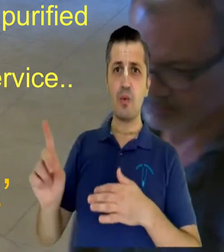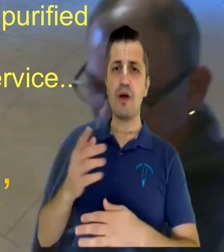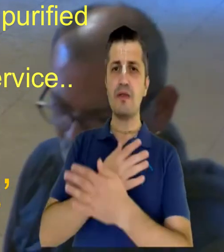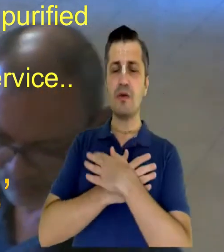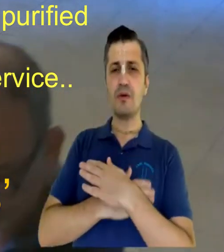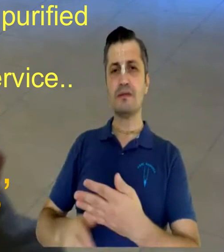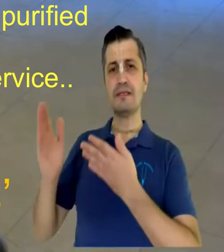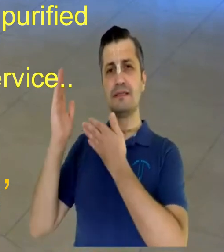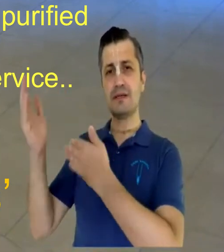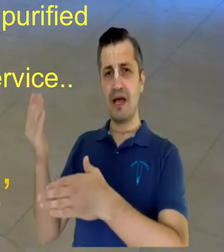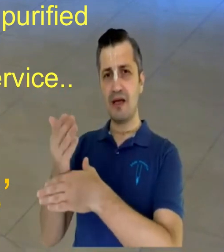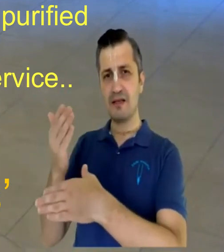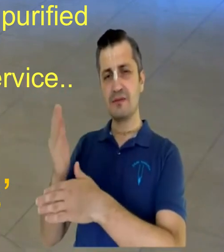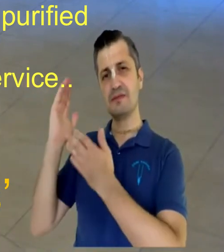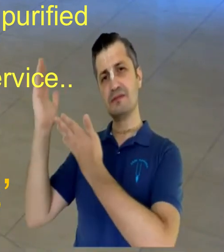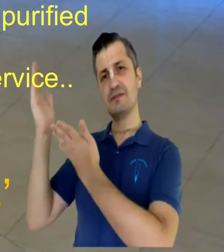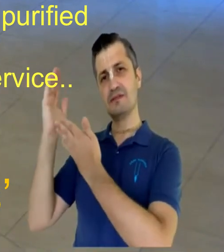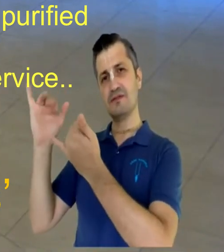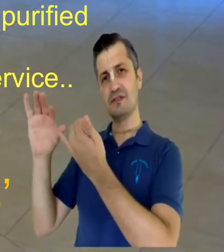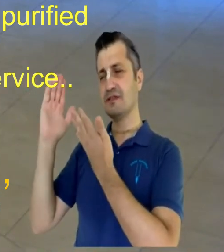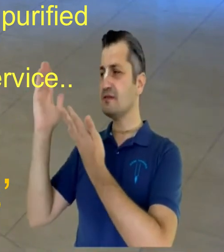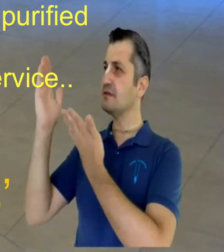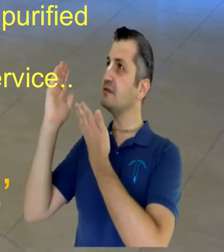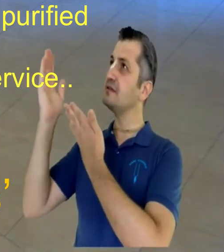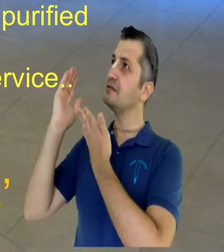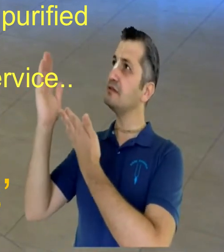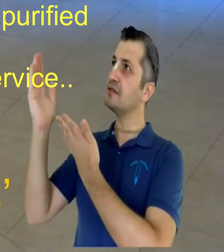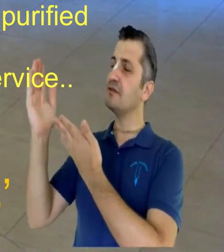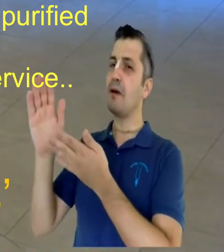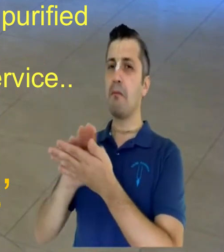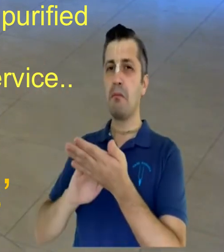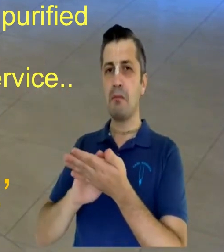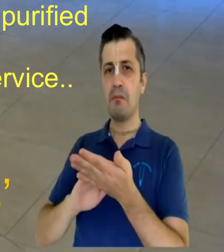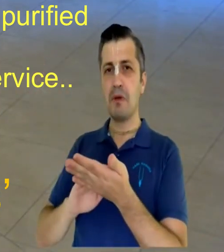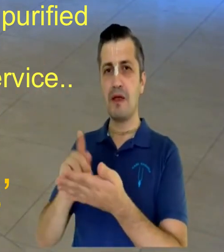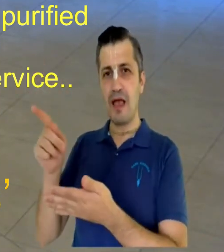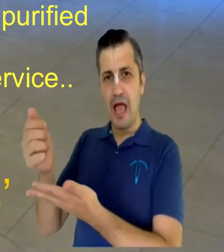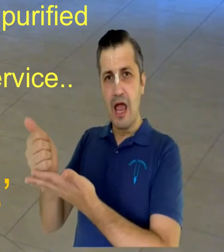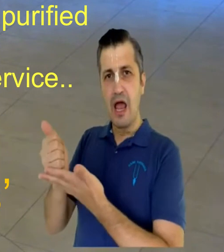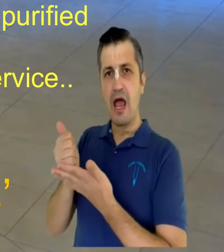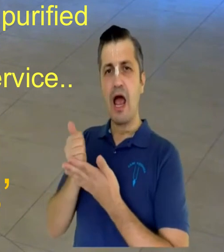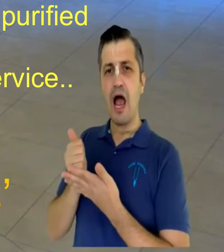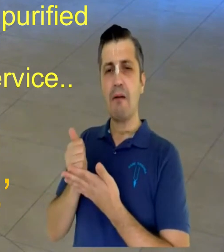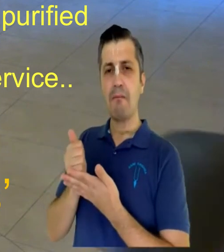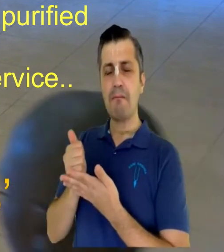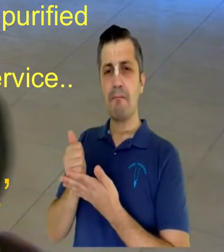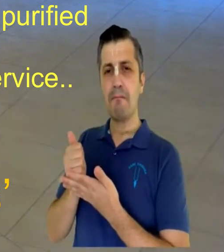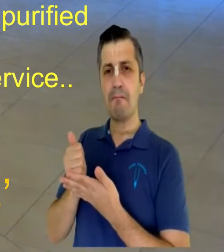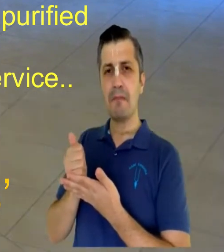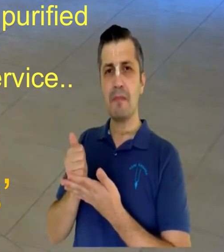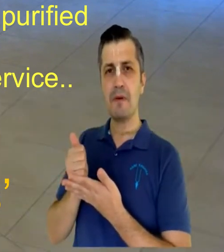engage in the Lord's service, so that we don't actually we can feed our good